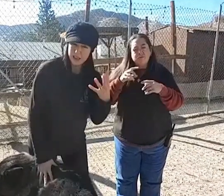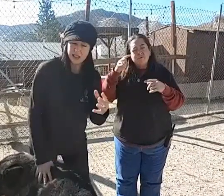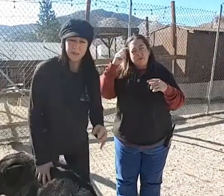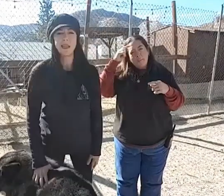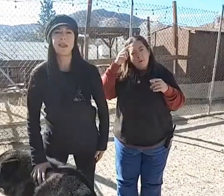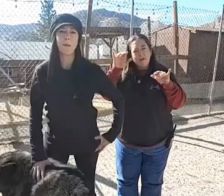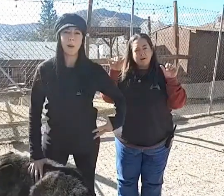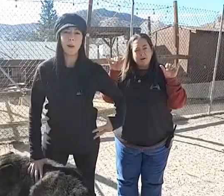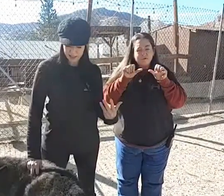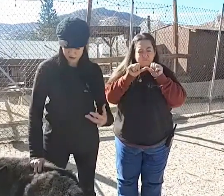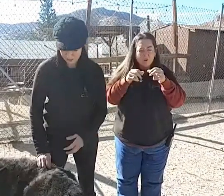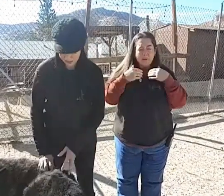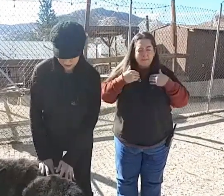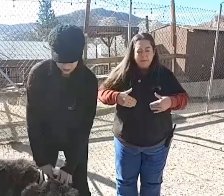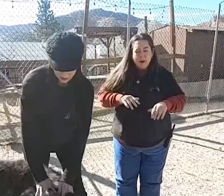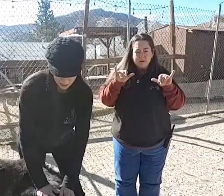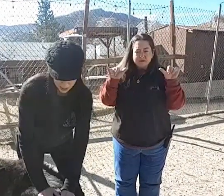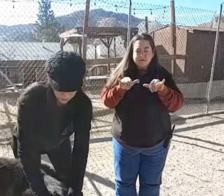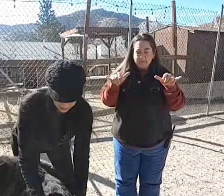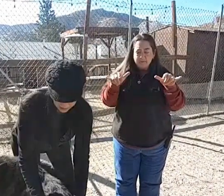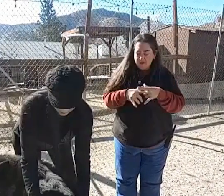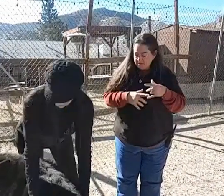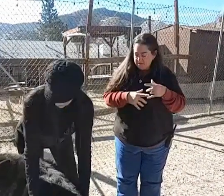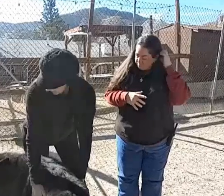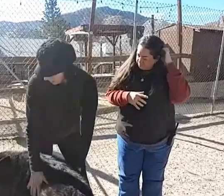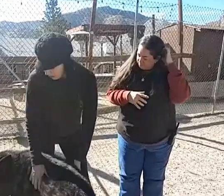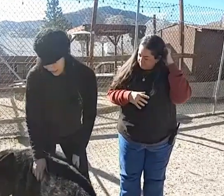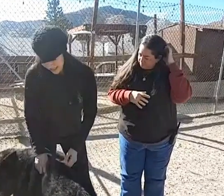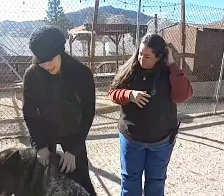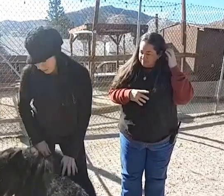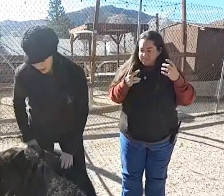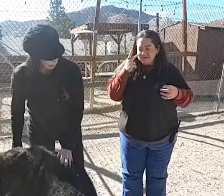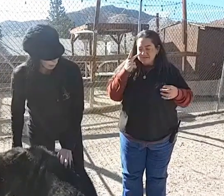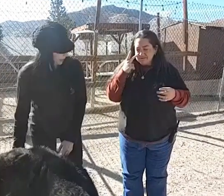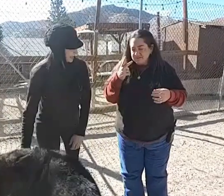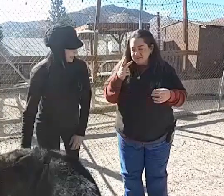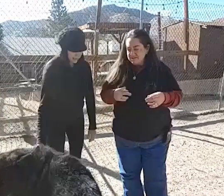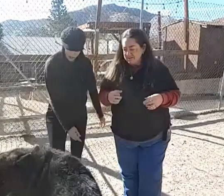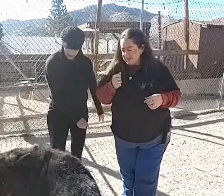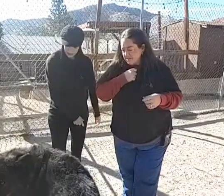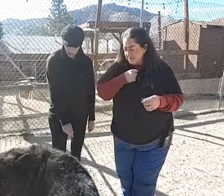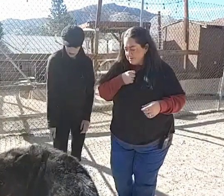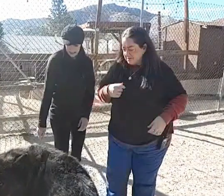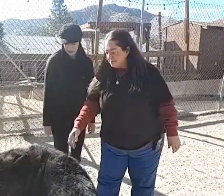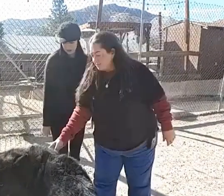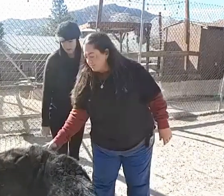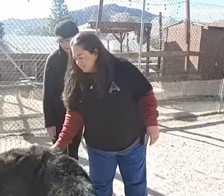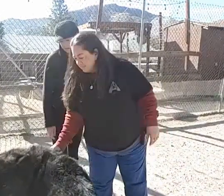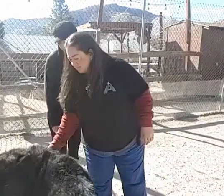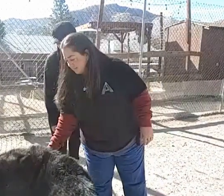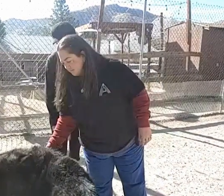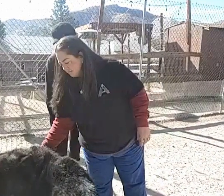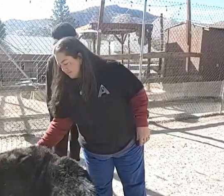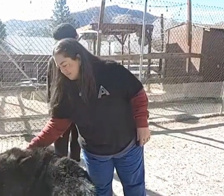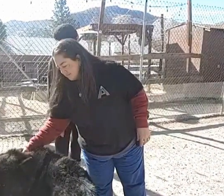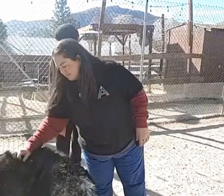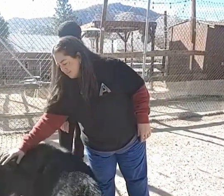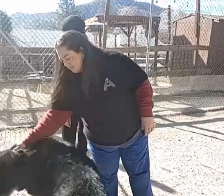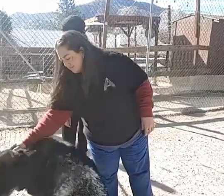so that their brains are stimulated, their bodies are stimulated. But you can see what a love bug is. Say bye, Lily.